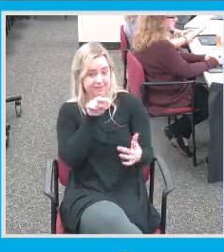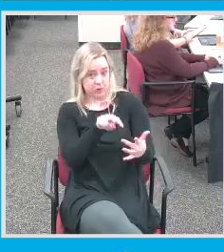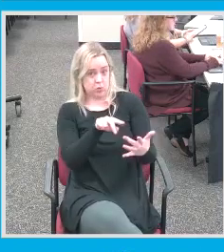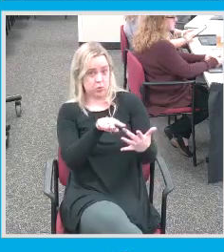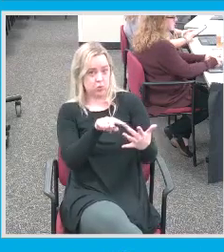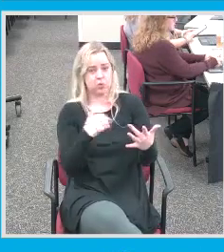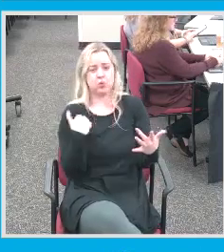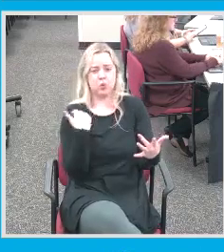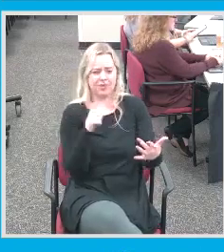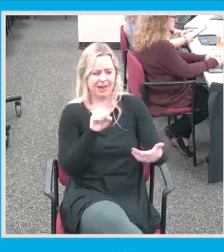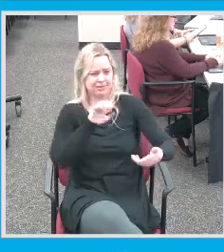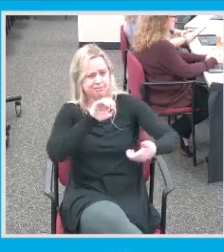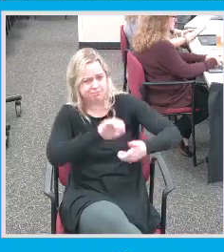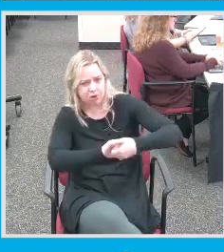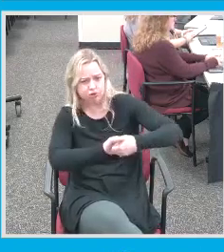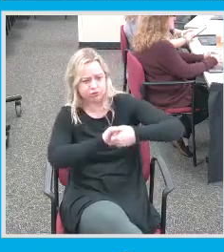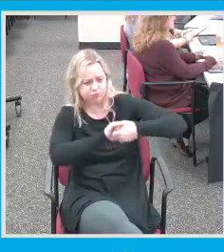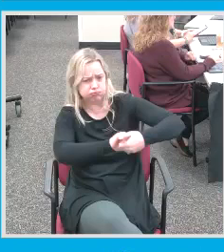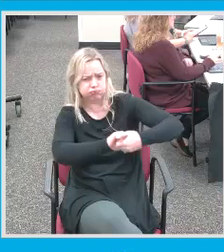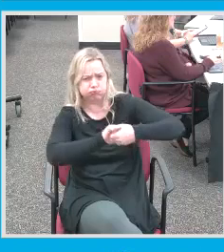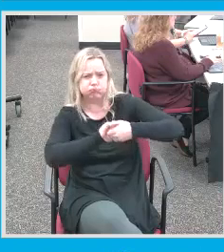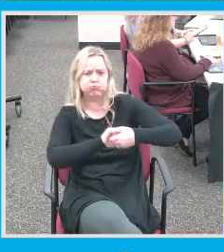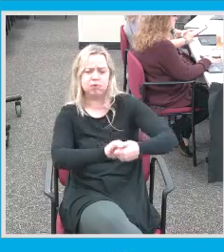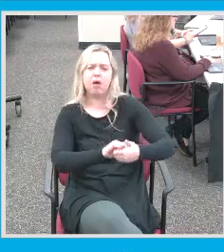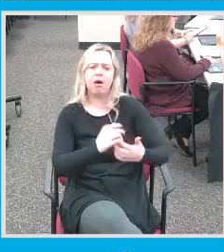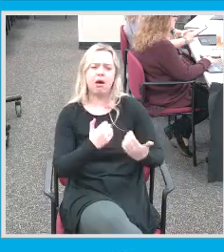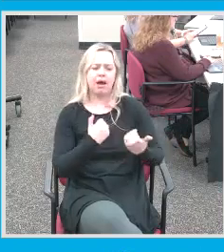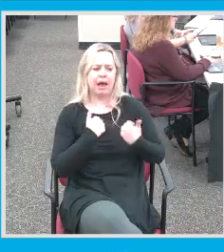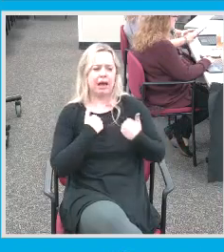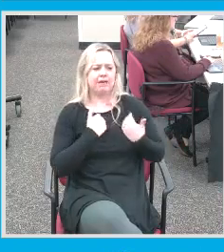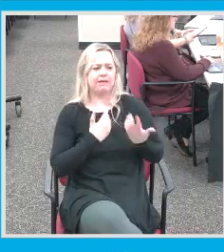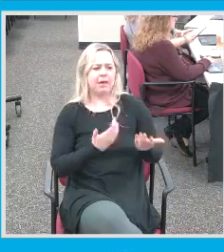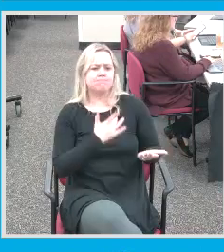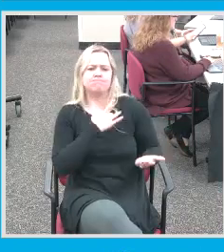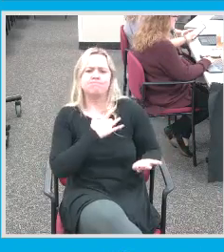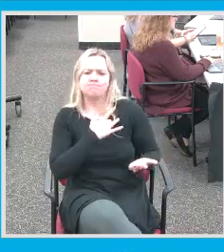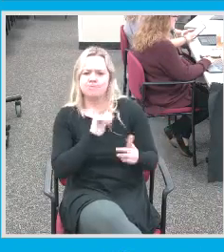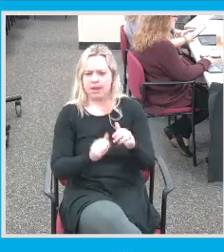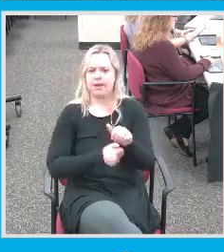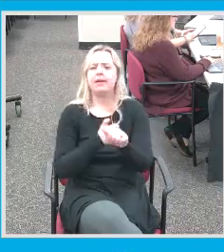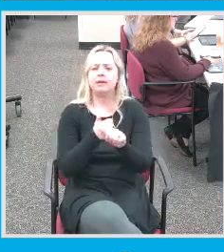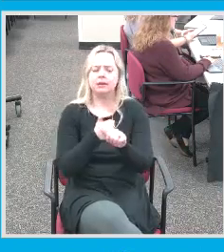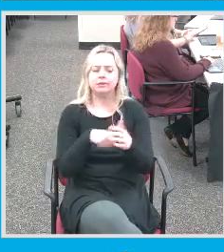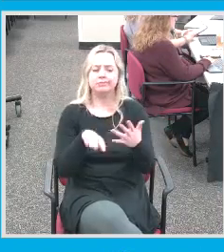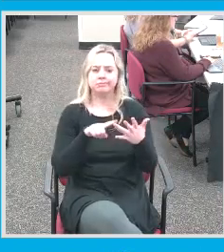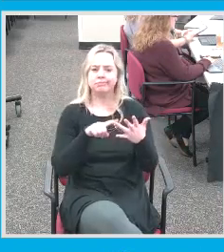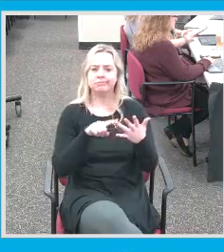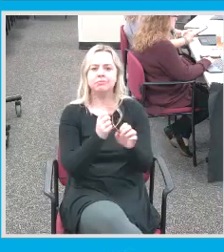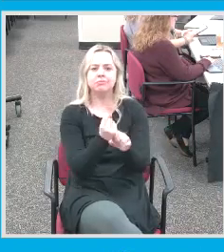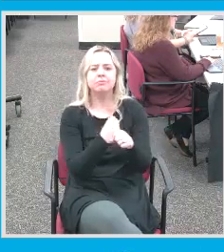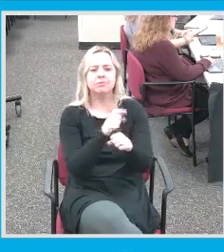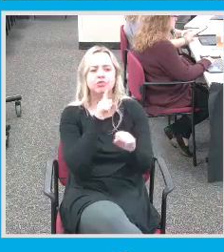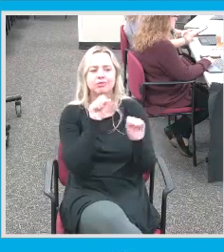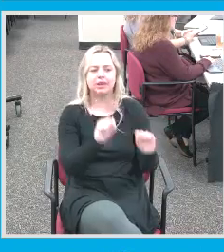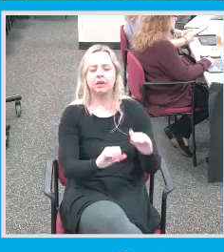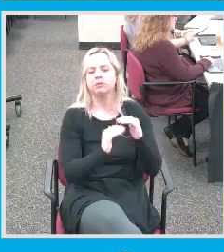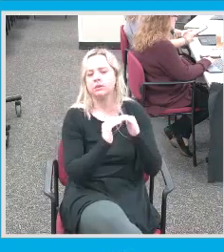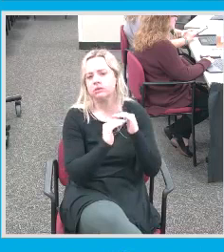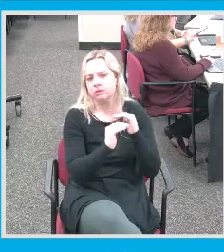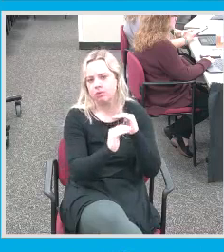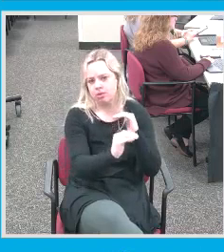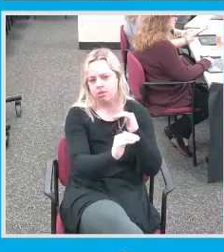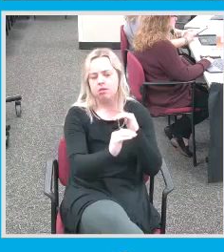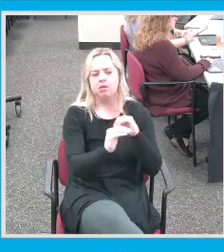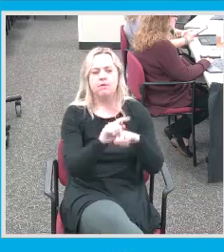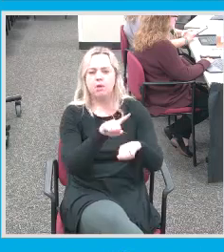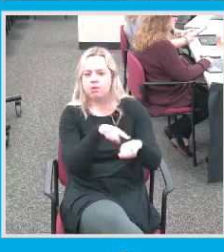that it's collaborative and making sure that it's meaningful. What are they getting out of it? And then sustainable, looking for, long-term